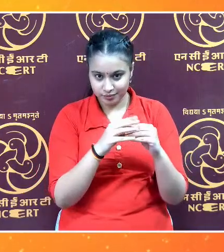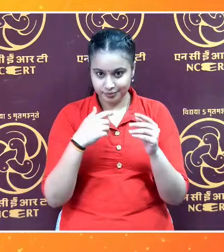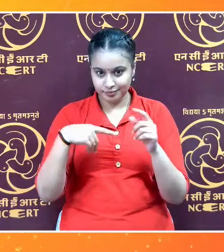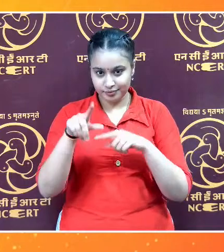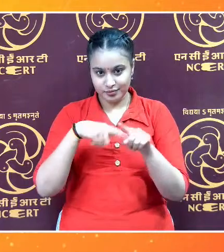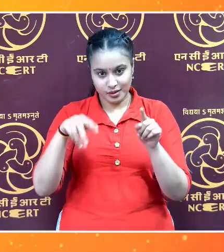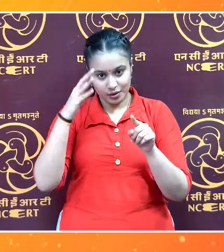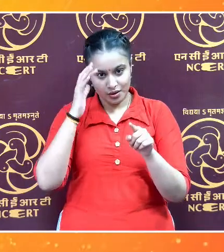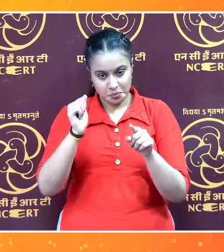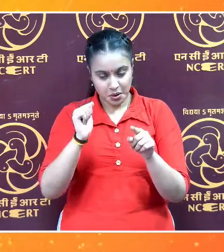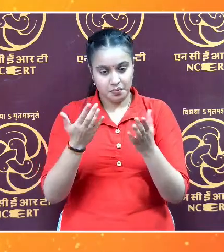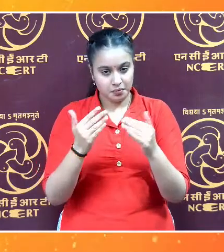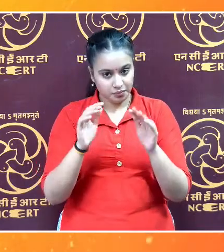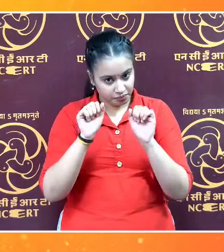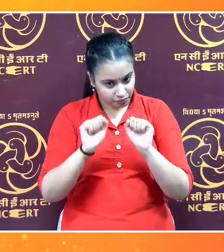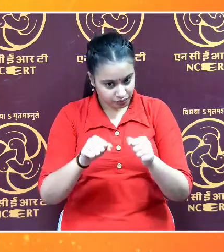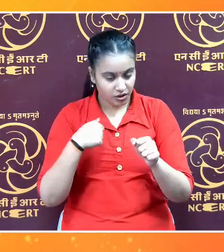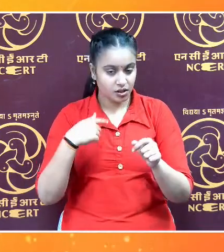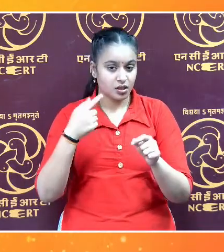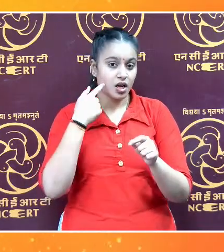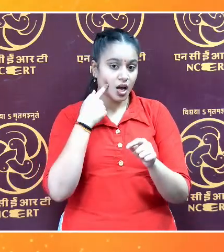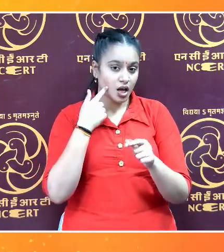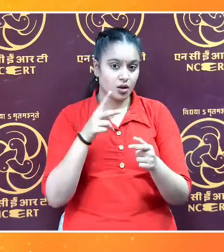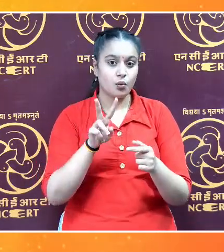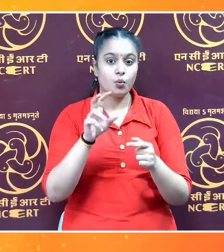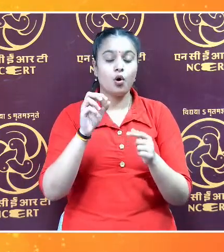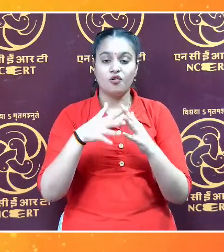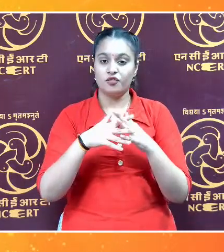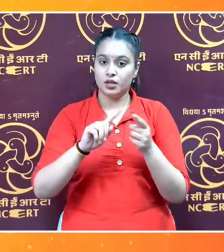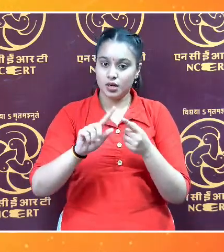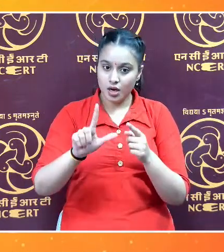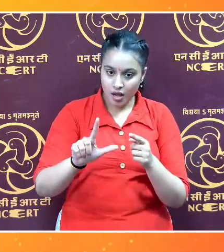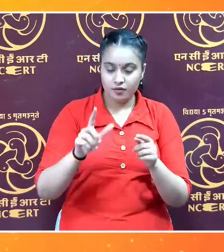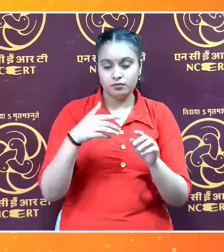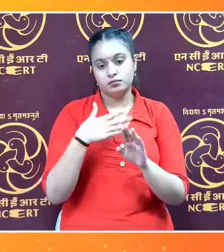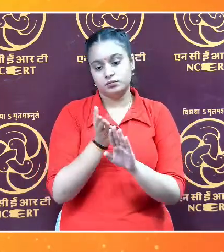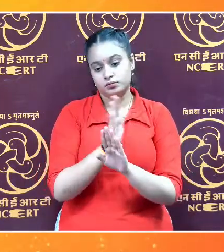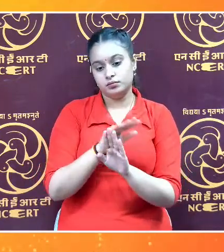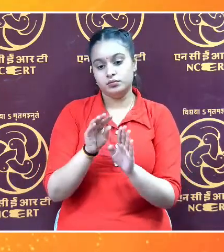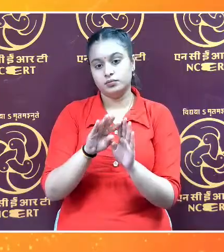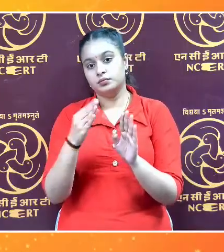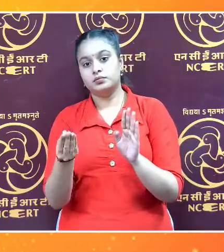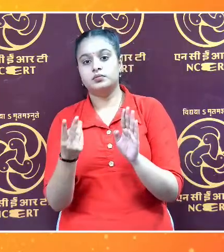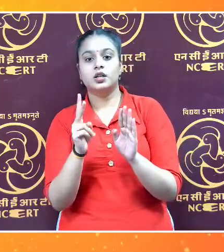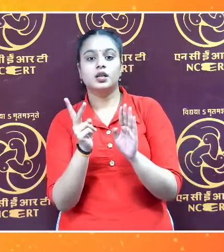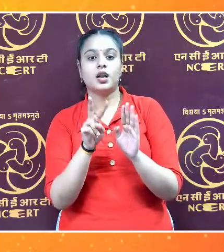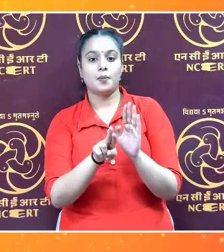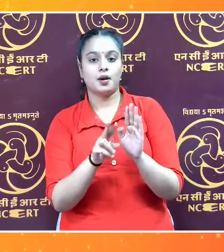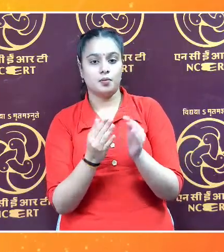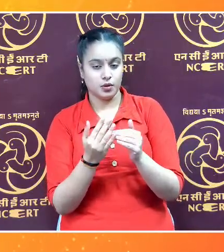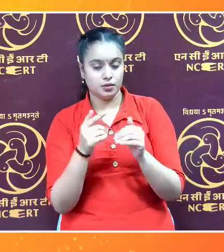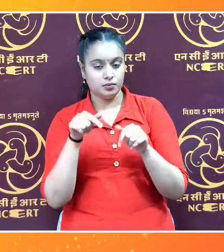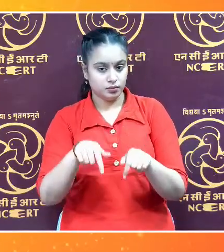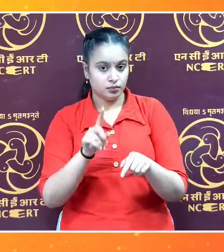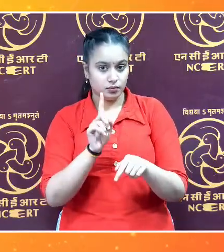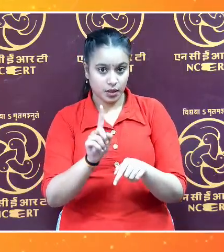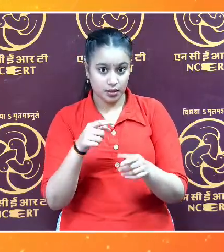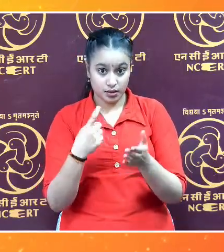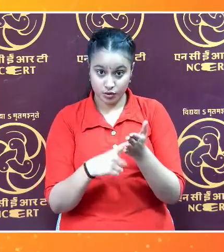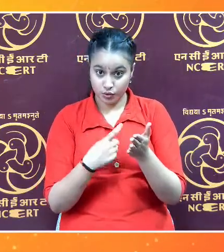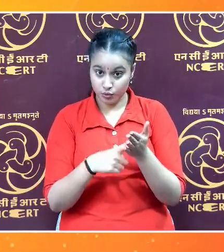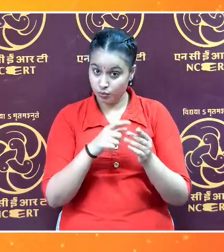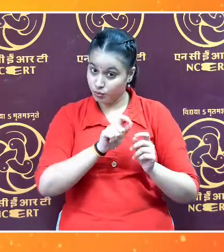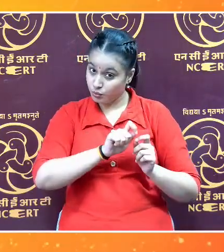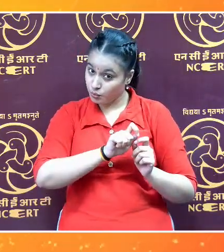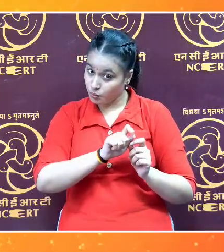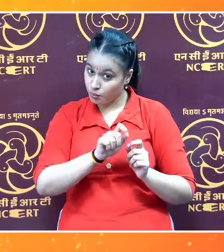to remember that yes, it is having a vowel, and this is a trick, I have to put double there. Wow, lovely trick. But I then know. this rule doesn't apply